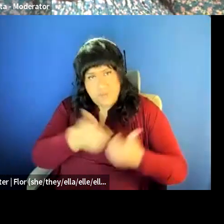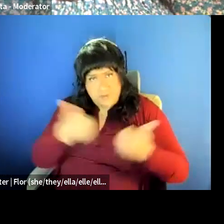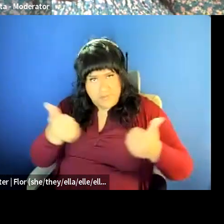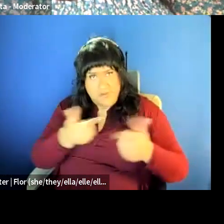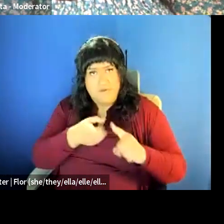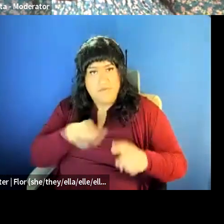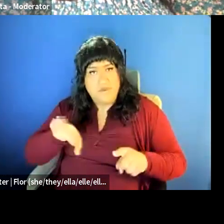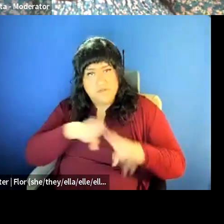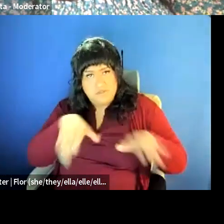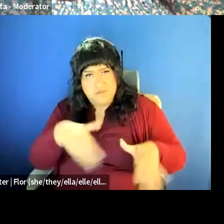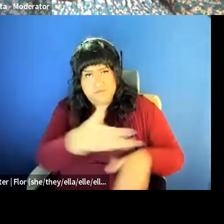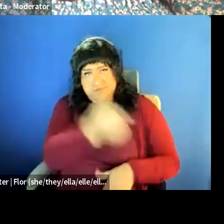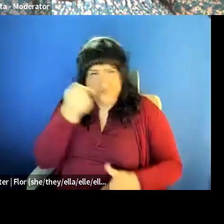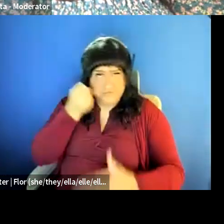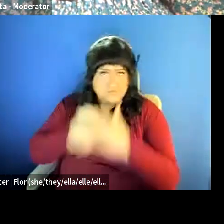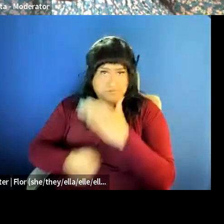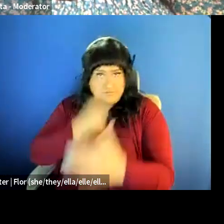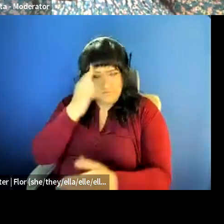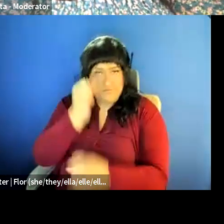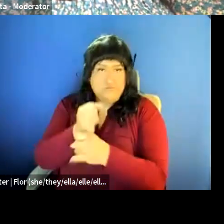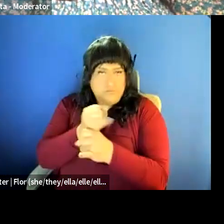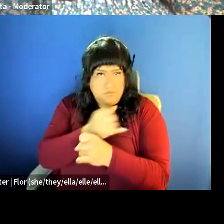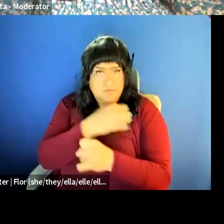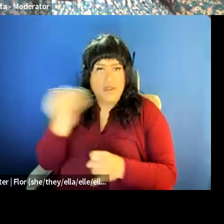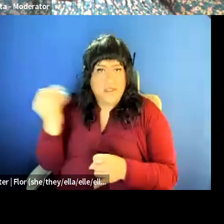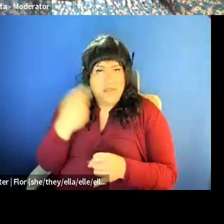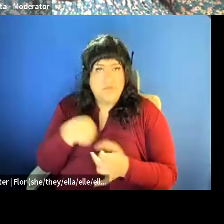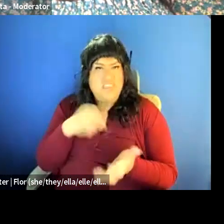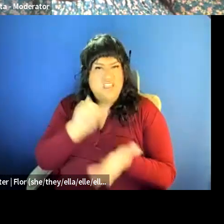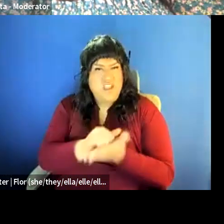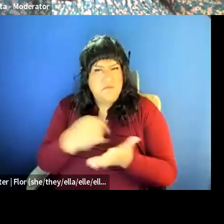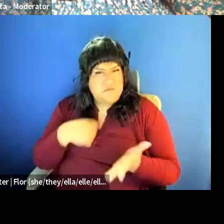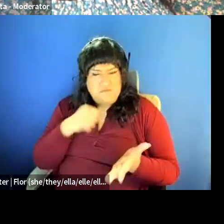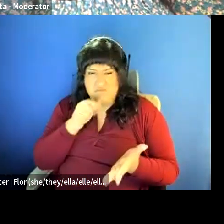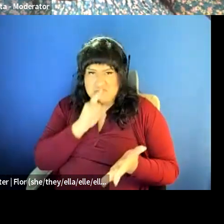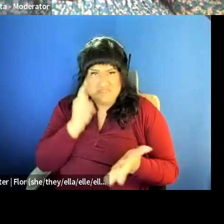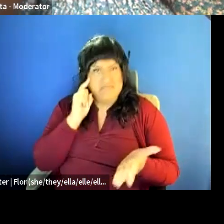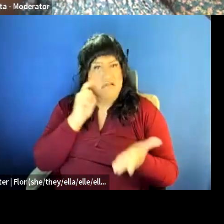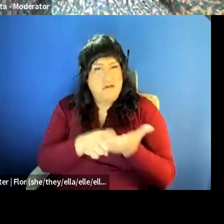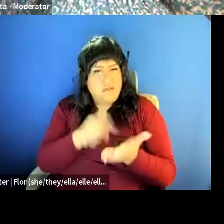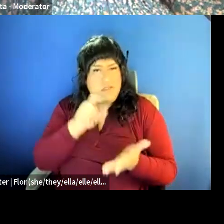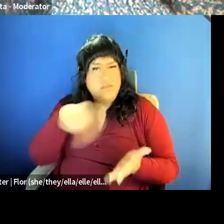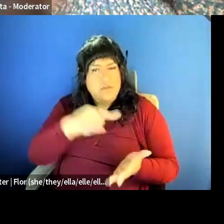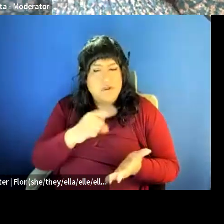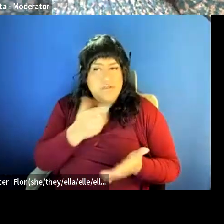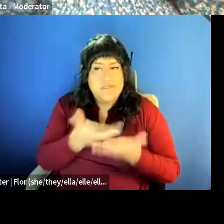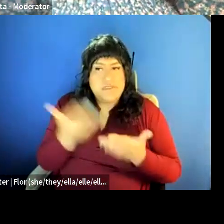dichotomies, the relationships that is not really seeing the nuances that we miss in the